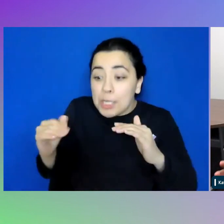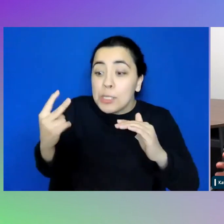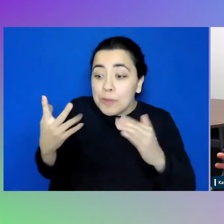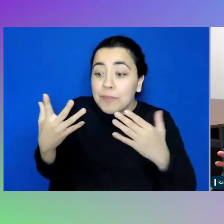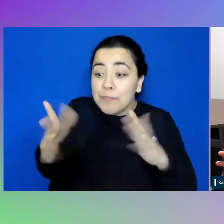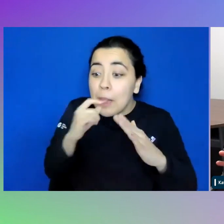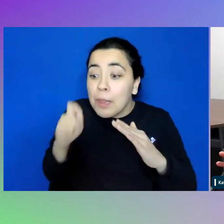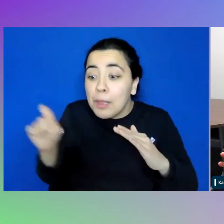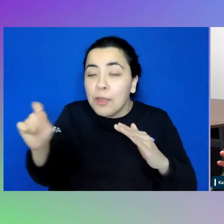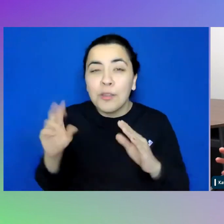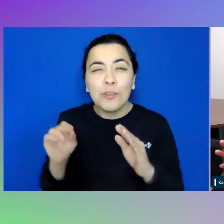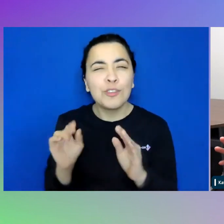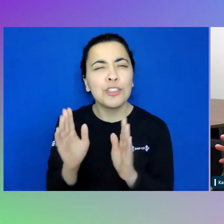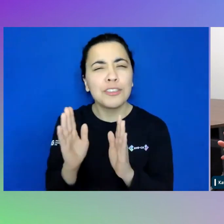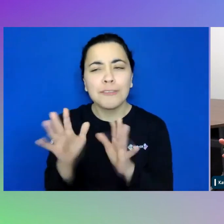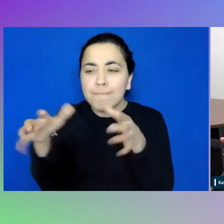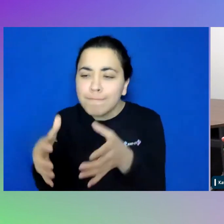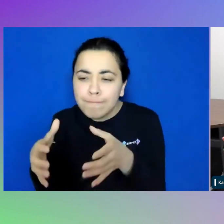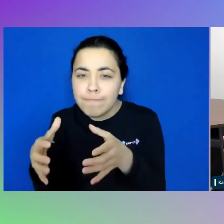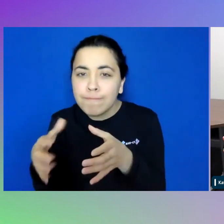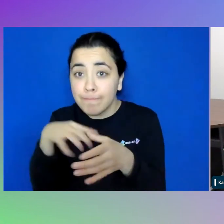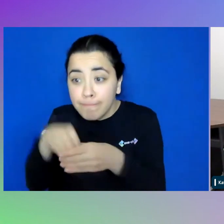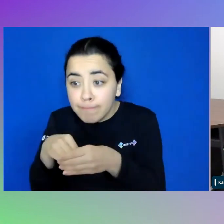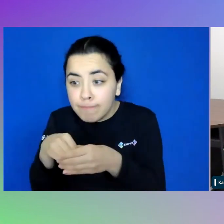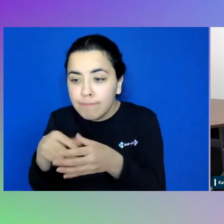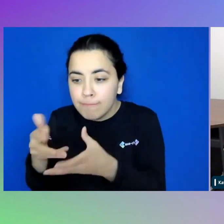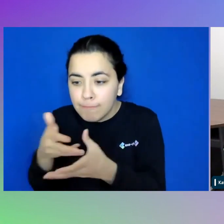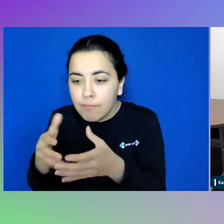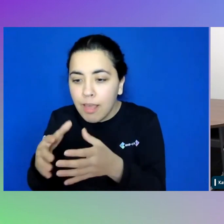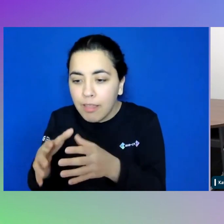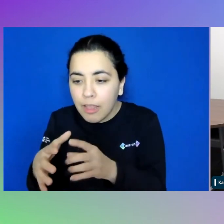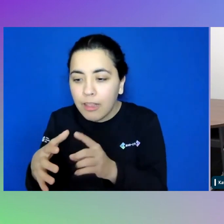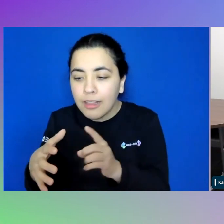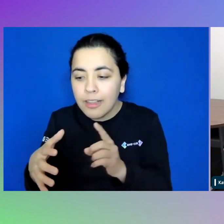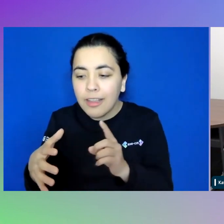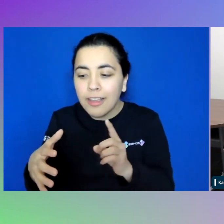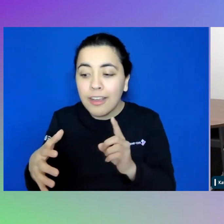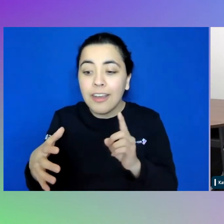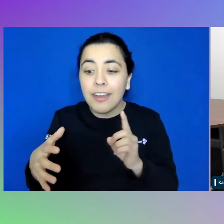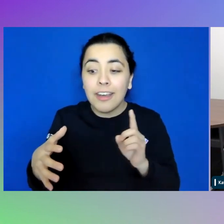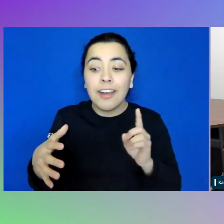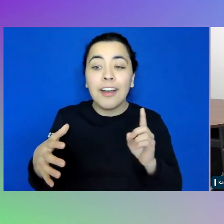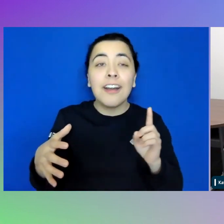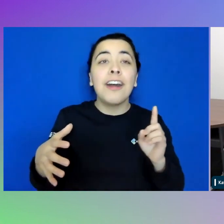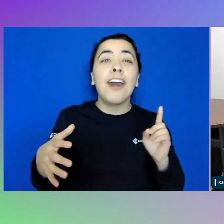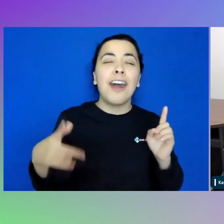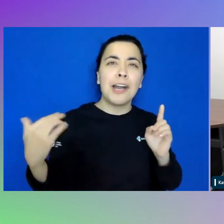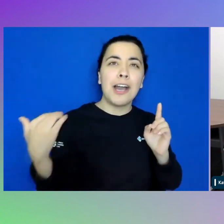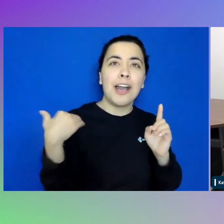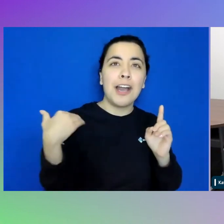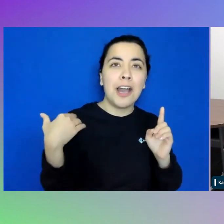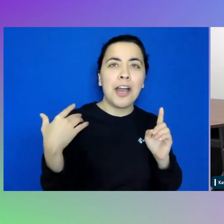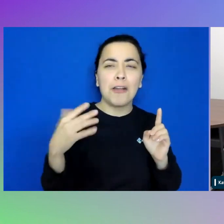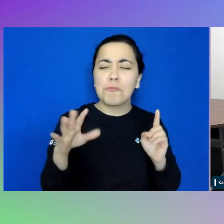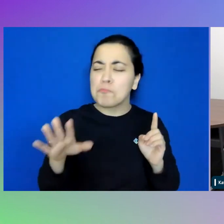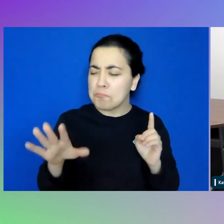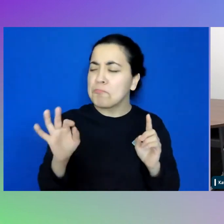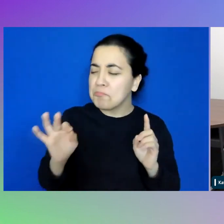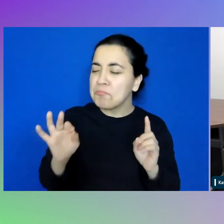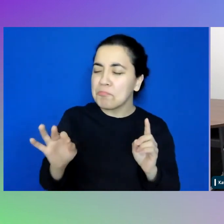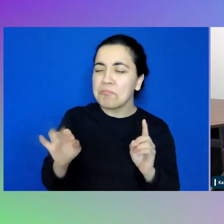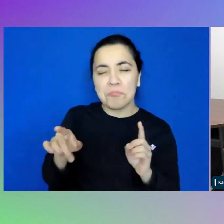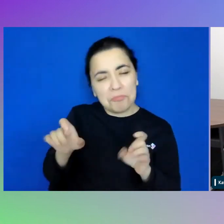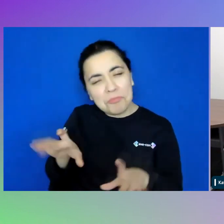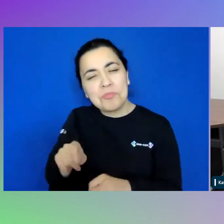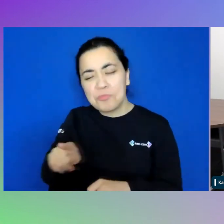just going to fade out a little bit and fade out a little bit more until it's like, they'll call you up for a meeting. You'll say, no, you got this.